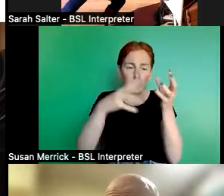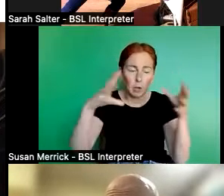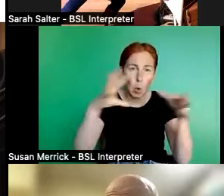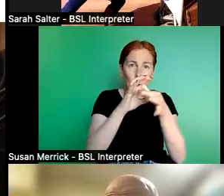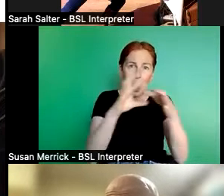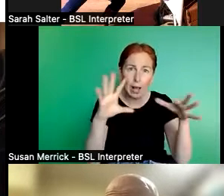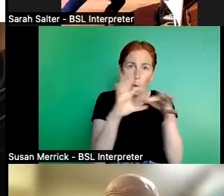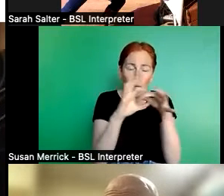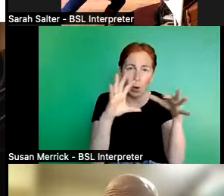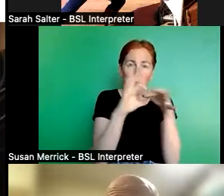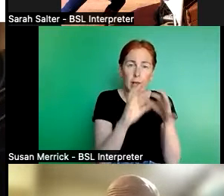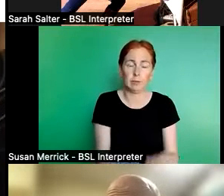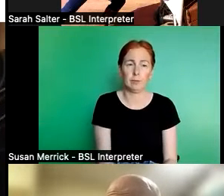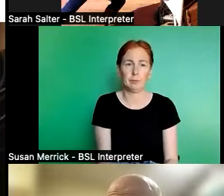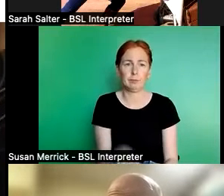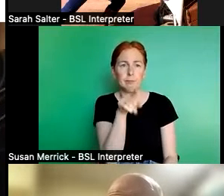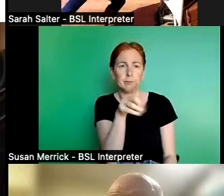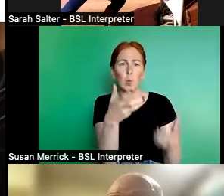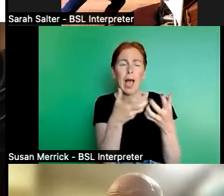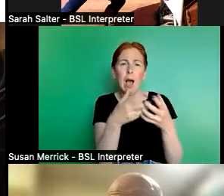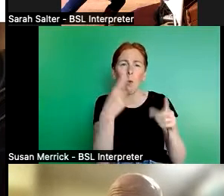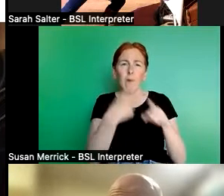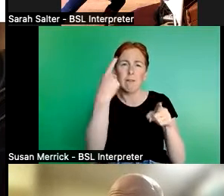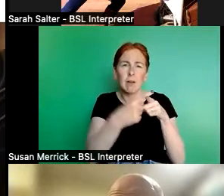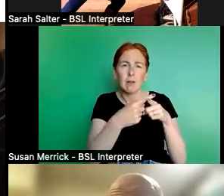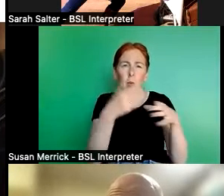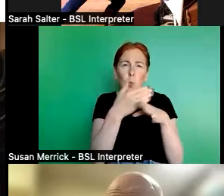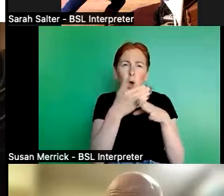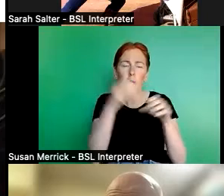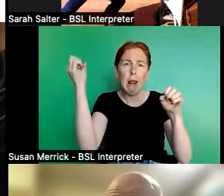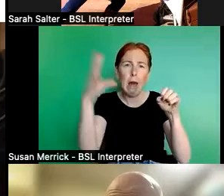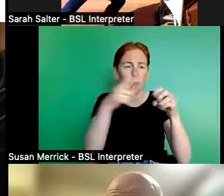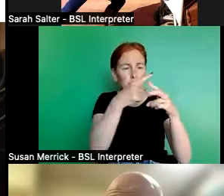if there is a problem in the retina and what cell type is most